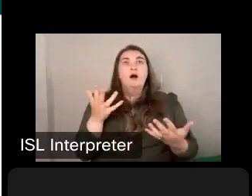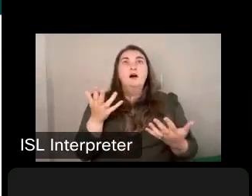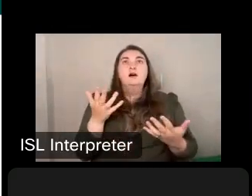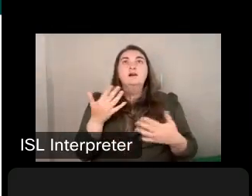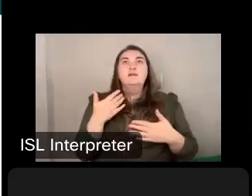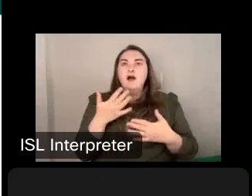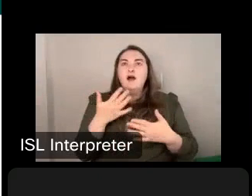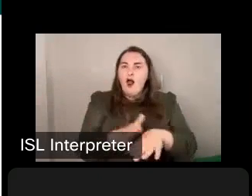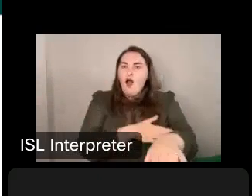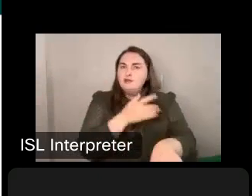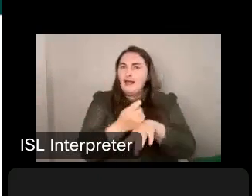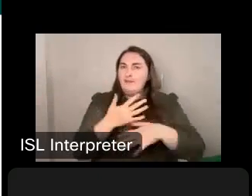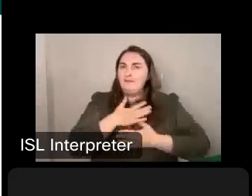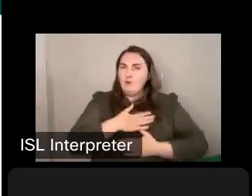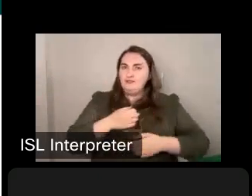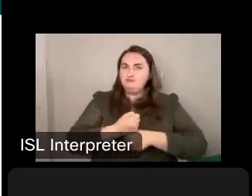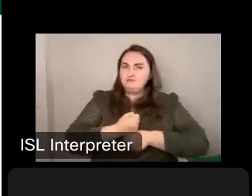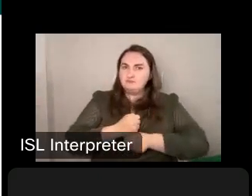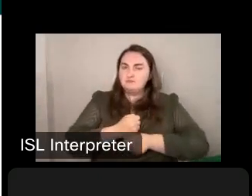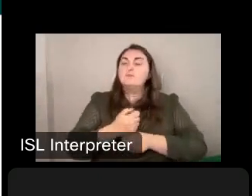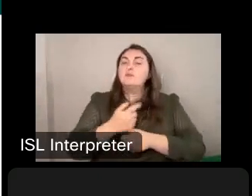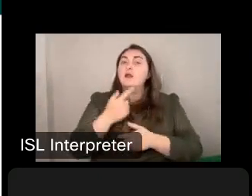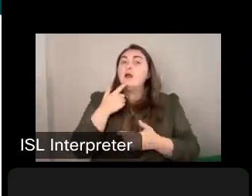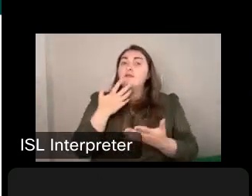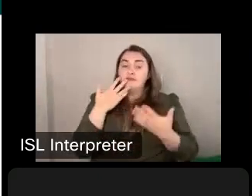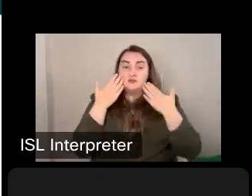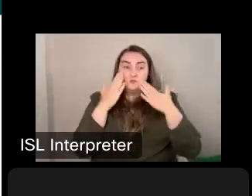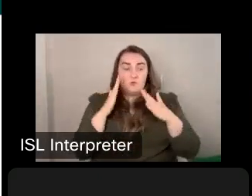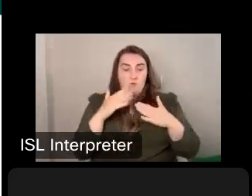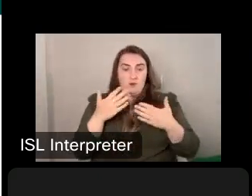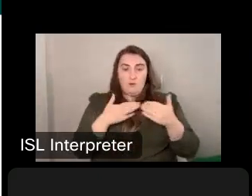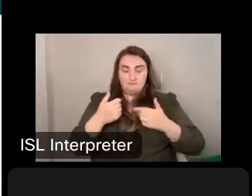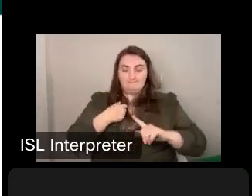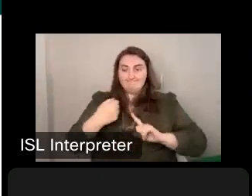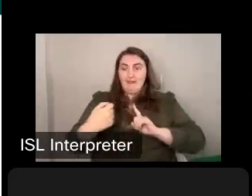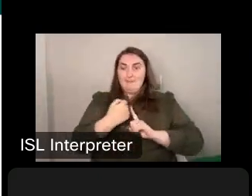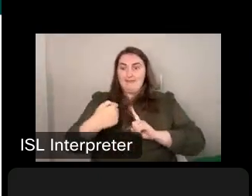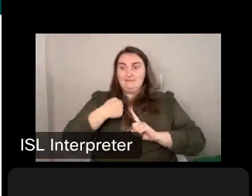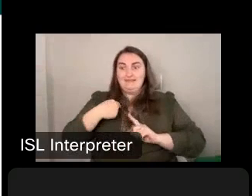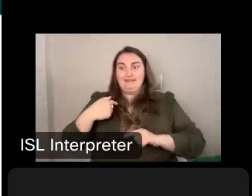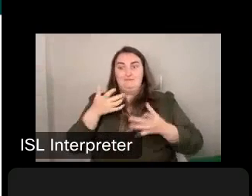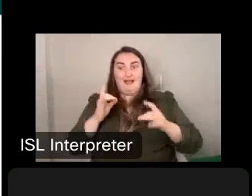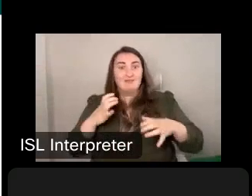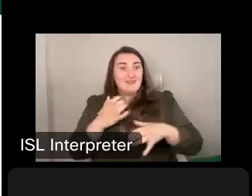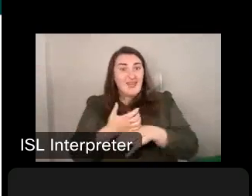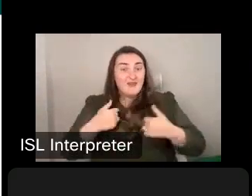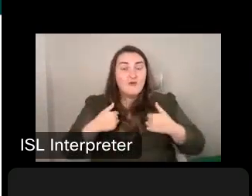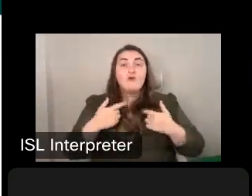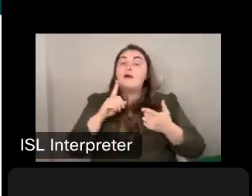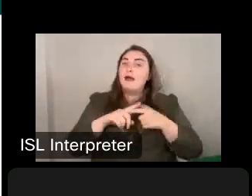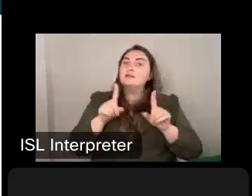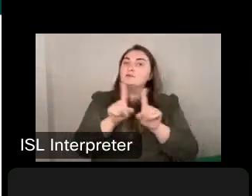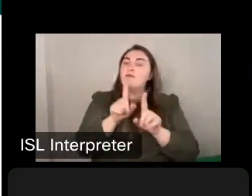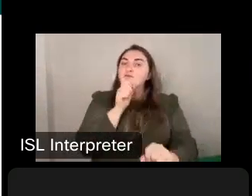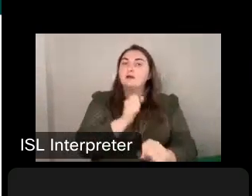long-lasting. And they explained the impact that had on them as professionals, and particularly honed in on